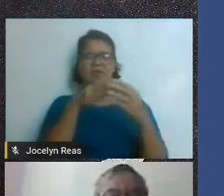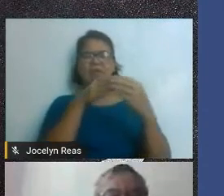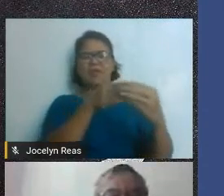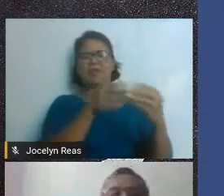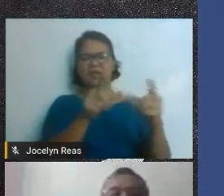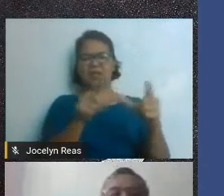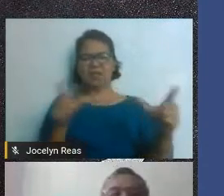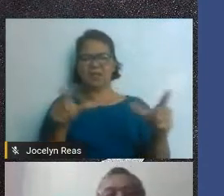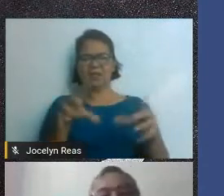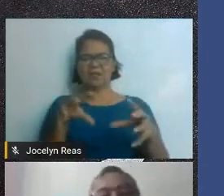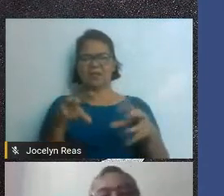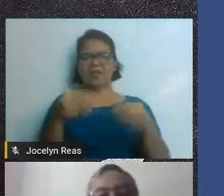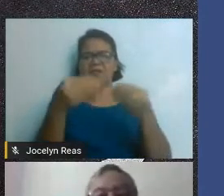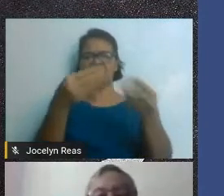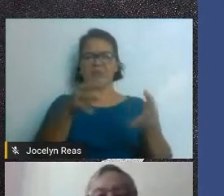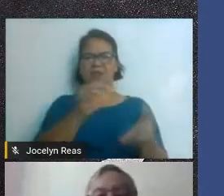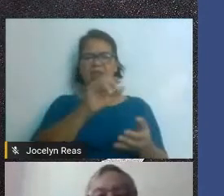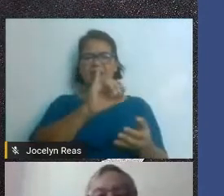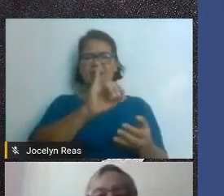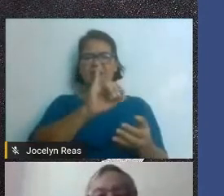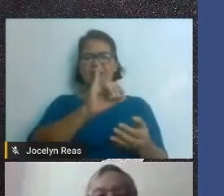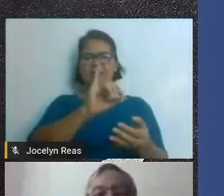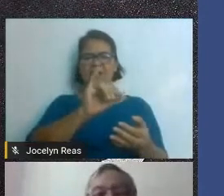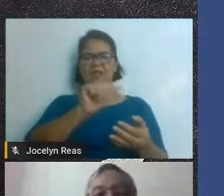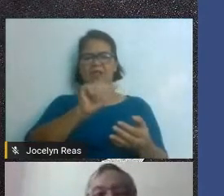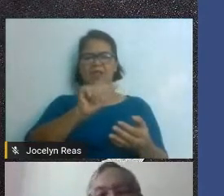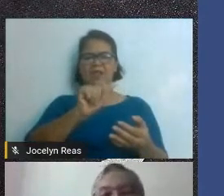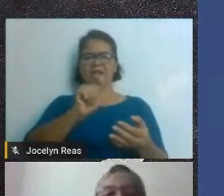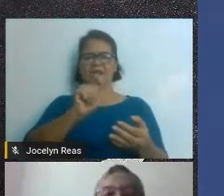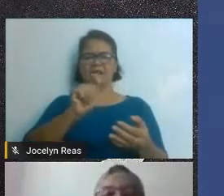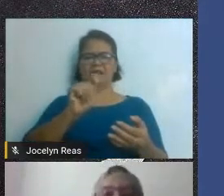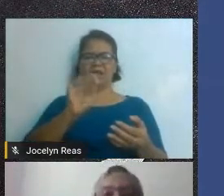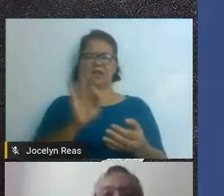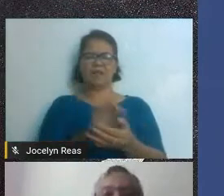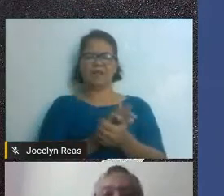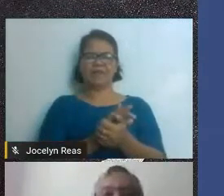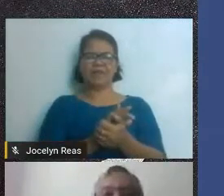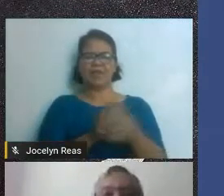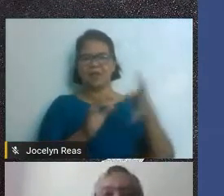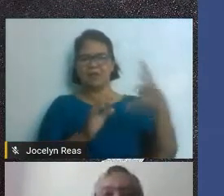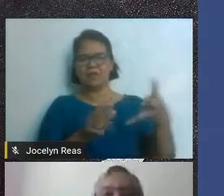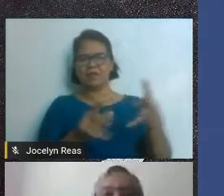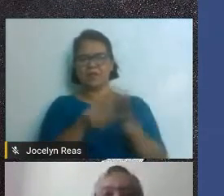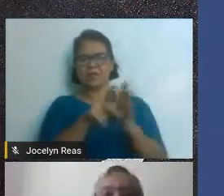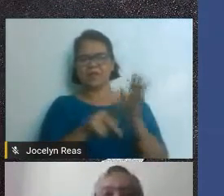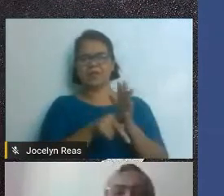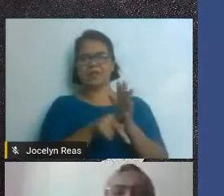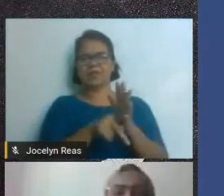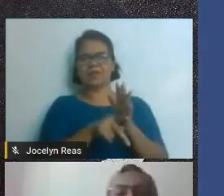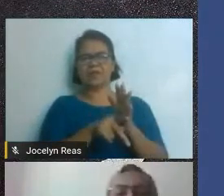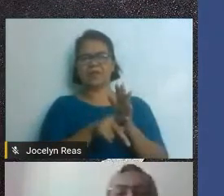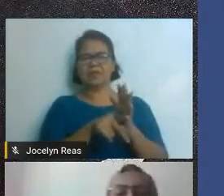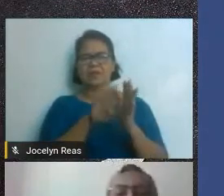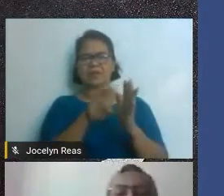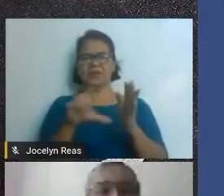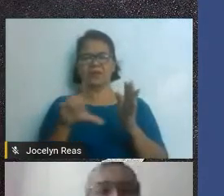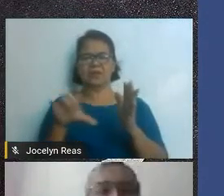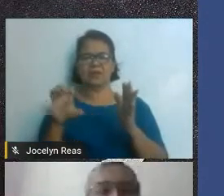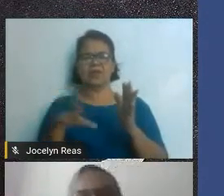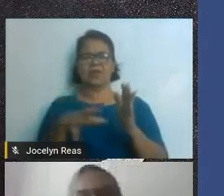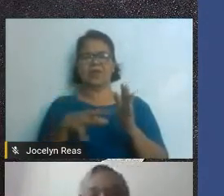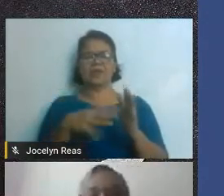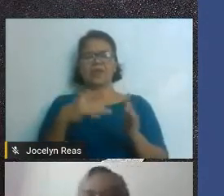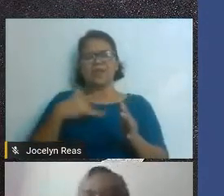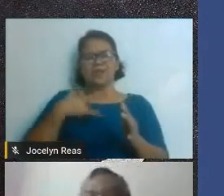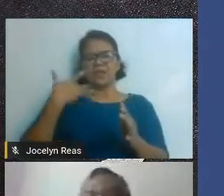IATF. The fourth principle of our basic education learning continuity plan is to be sensitive to equity considerations